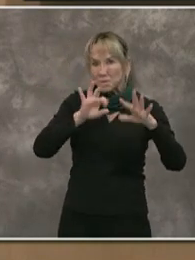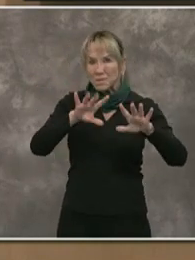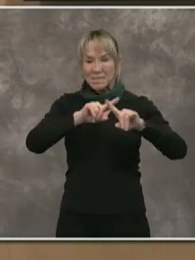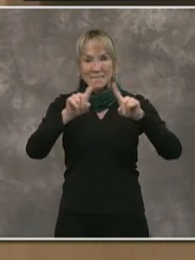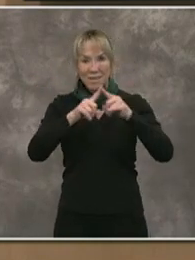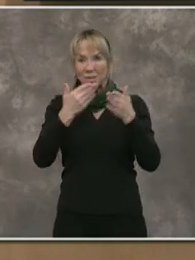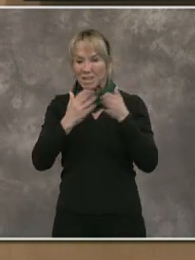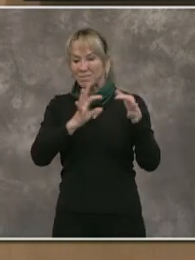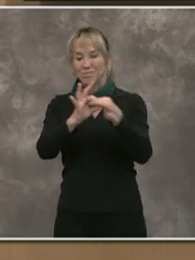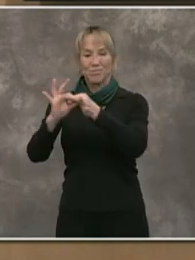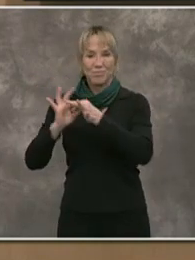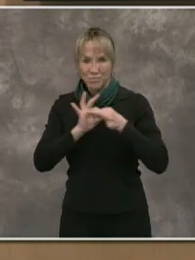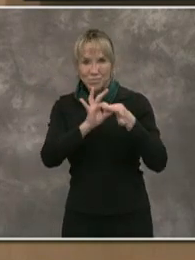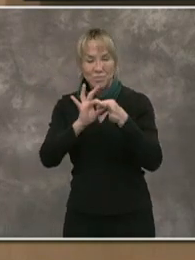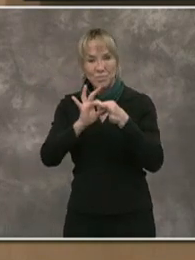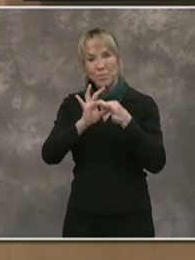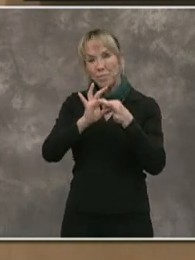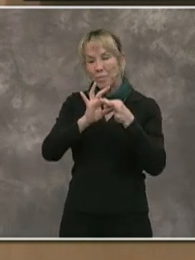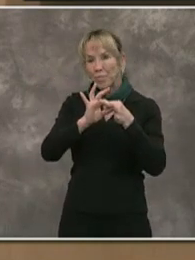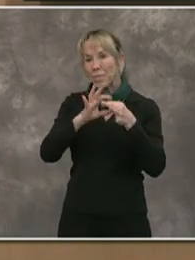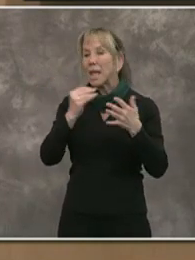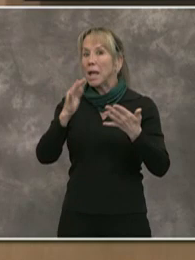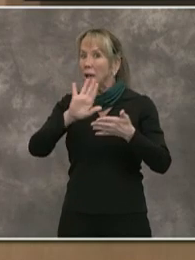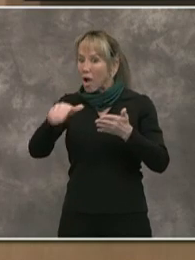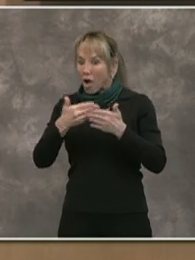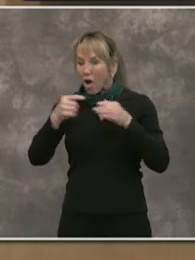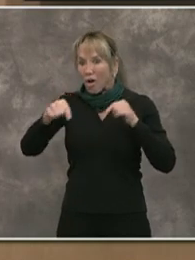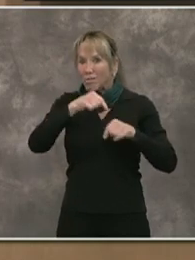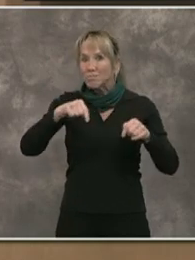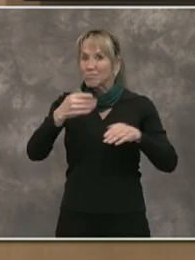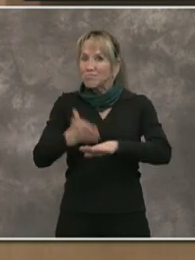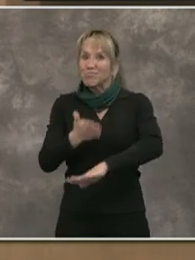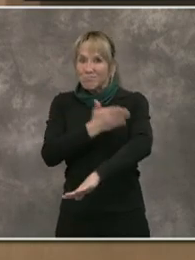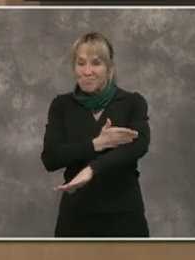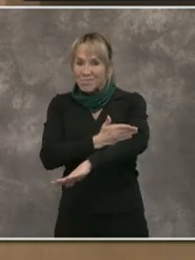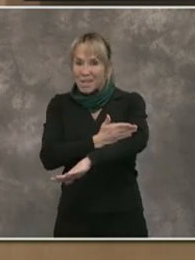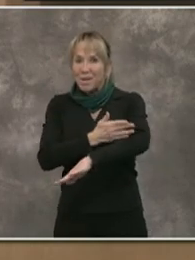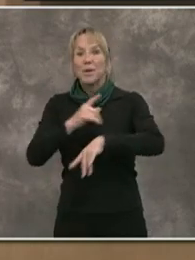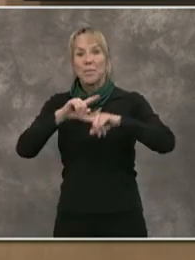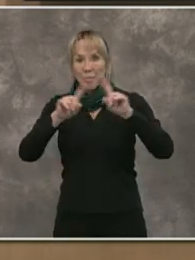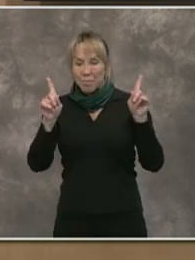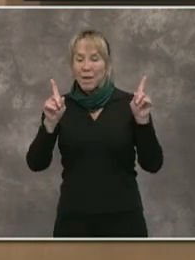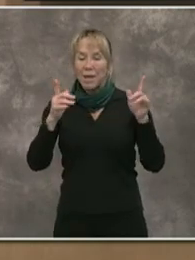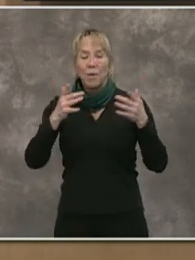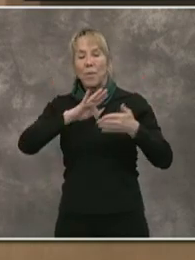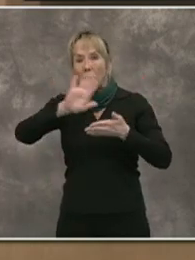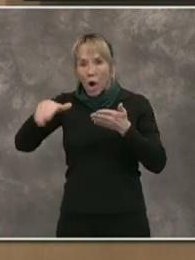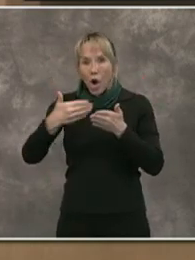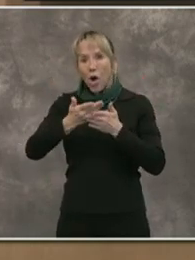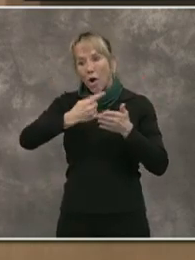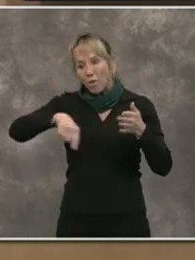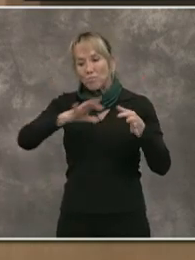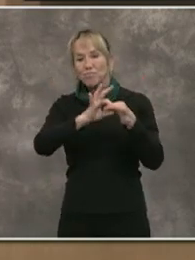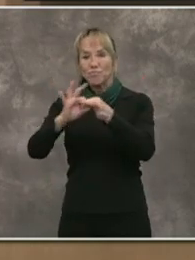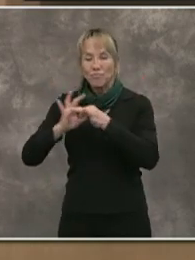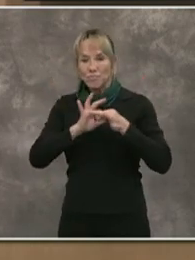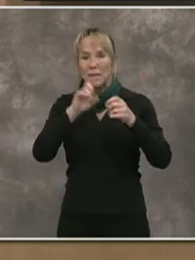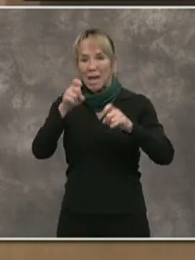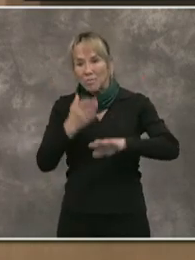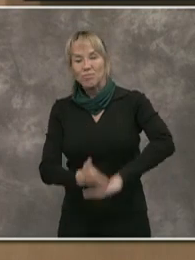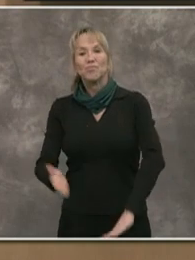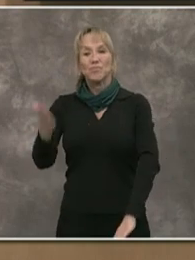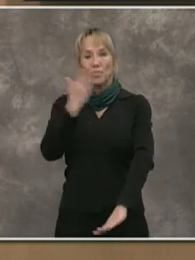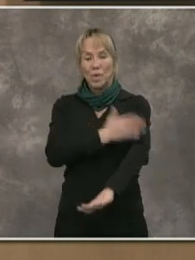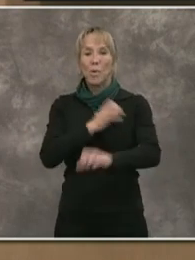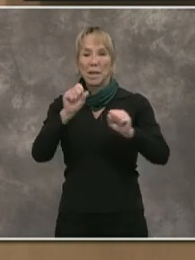all interact, and they all have to, they're all getting better, I think, each day. But they all have to improve in order for us to have the goal of